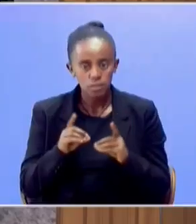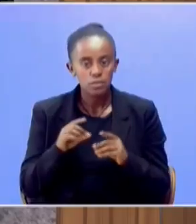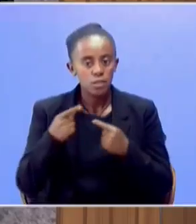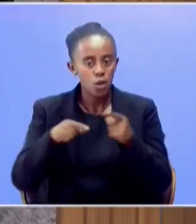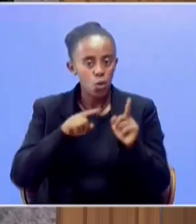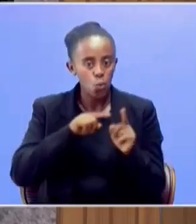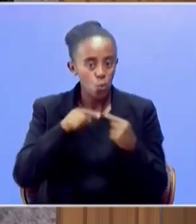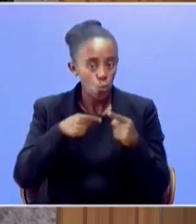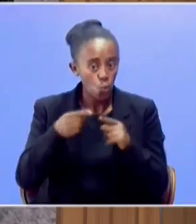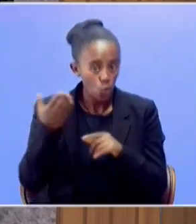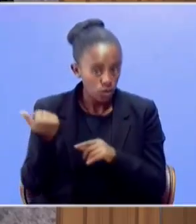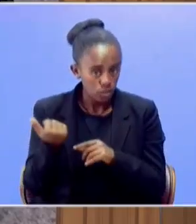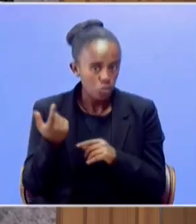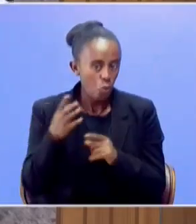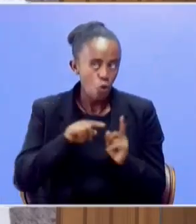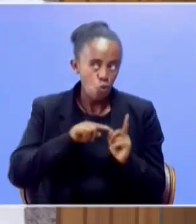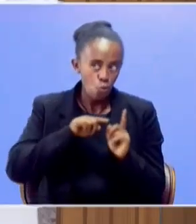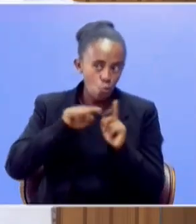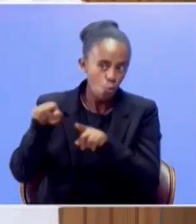visited, went.